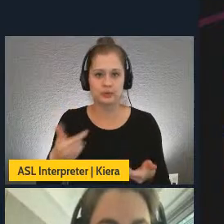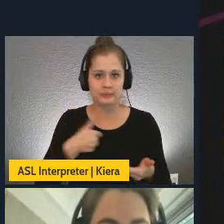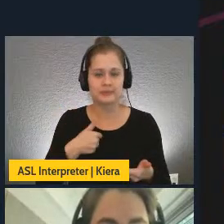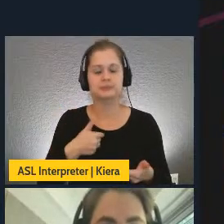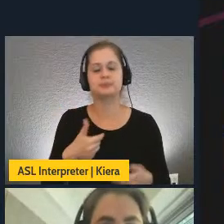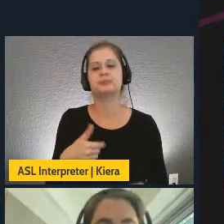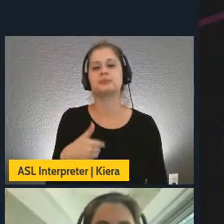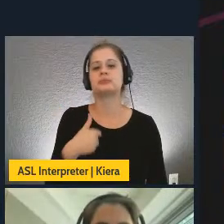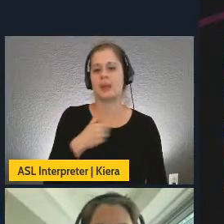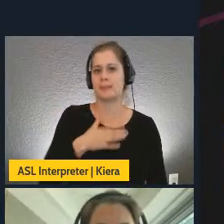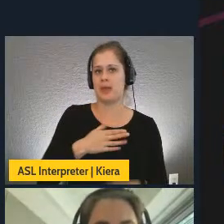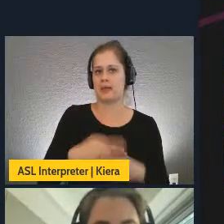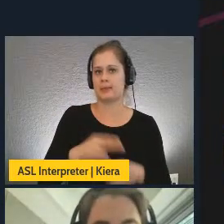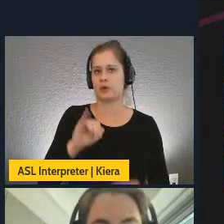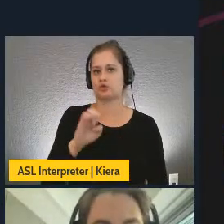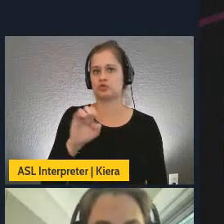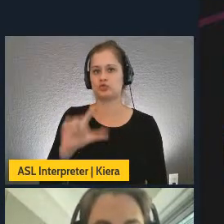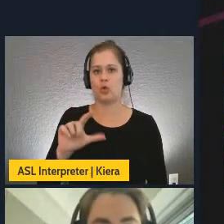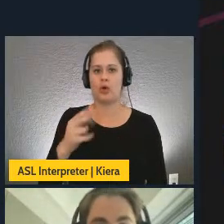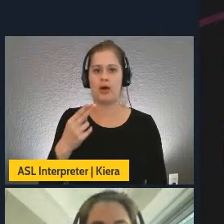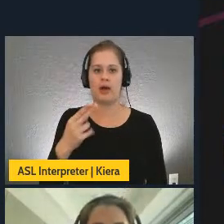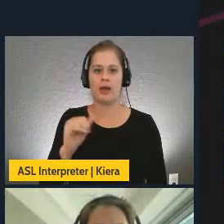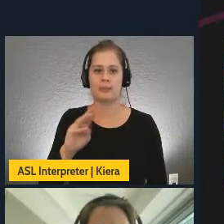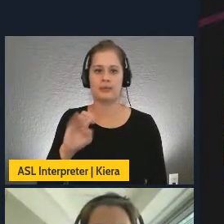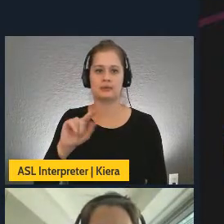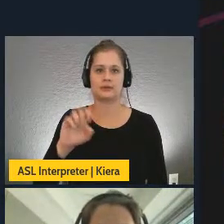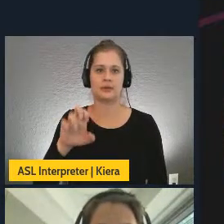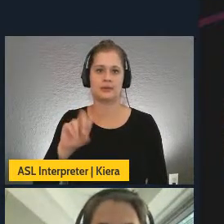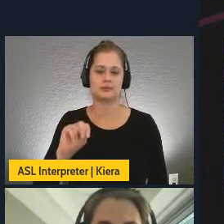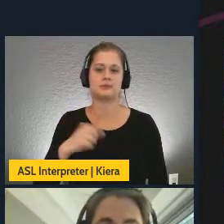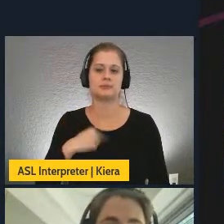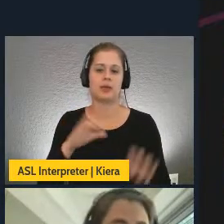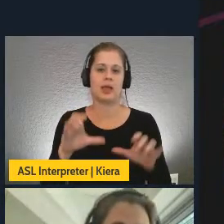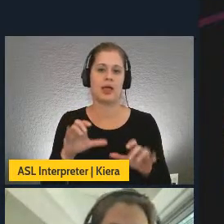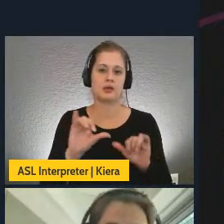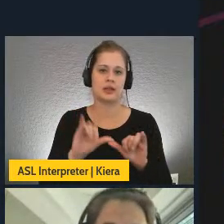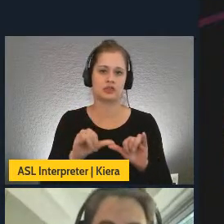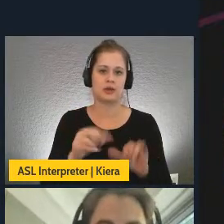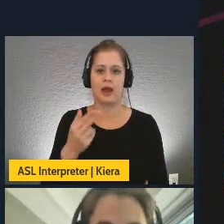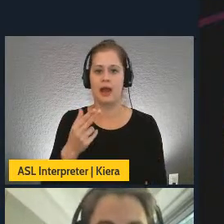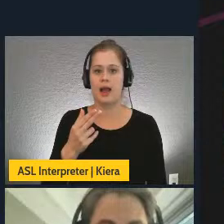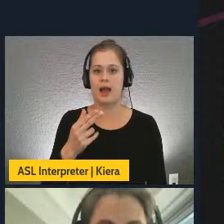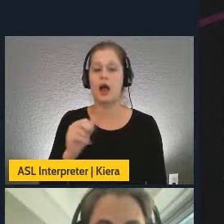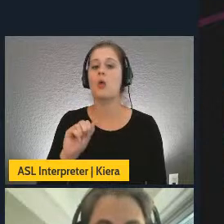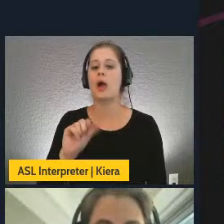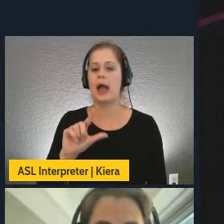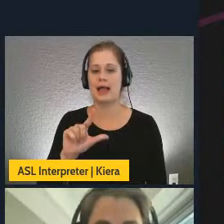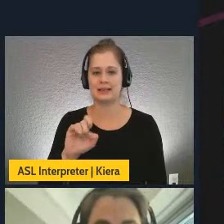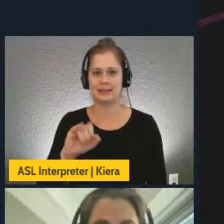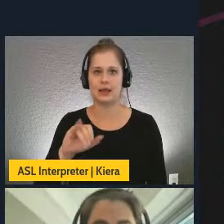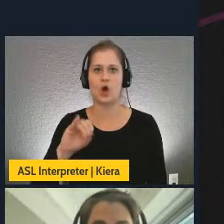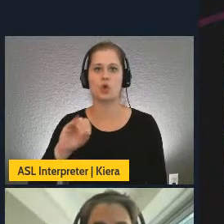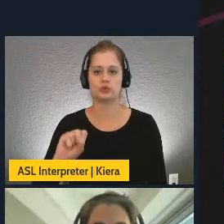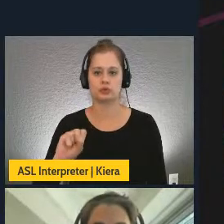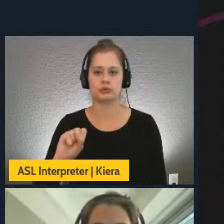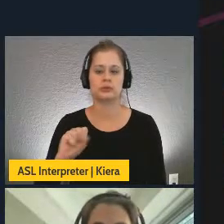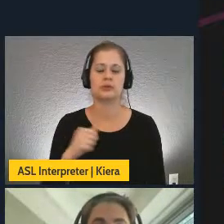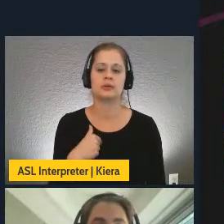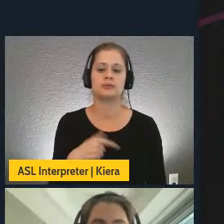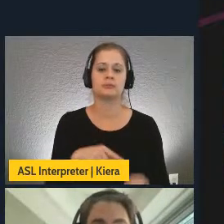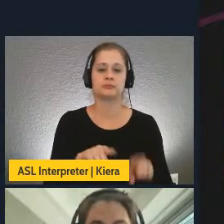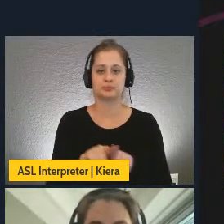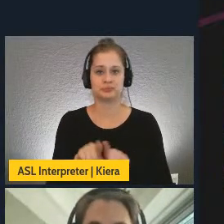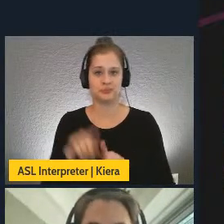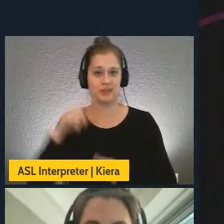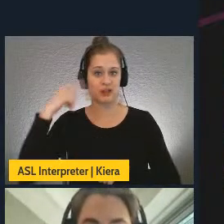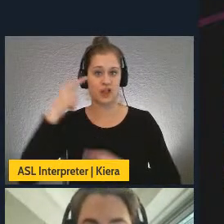Joel Hamilton. I'm a cloud engineer at Alios. I am also an organizer of the Serverless London meetup. And yeah, I